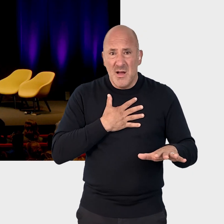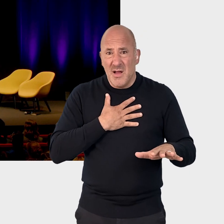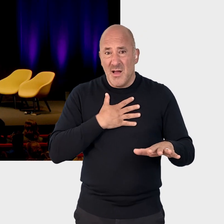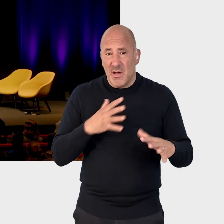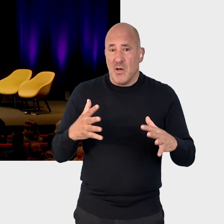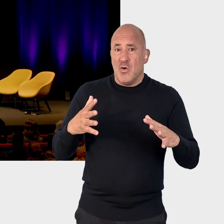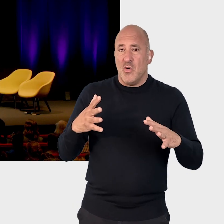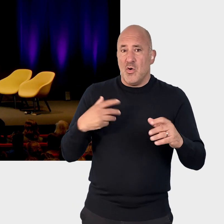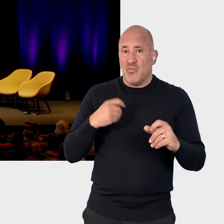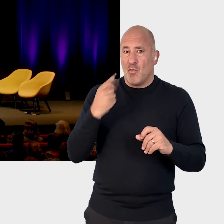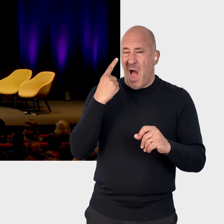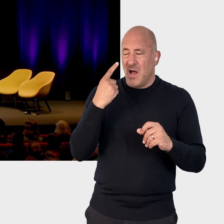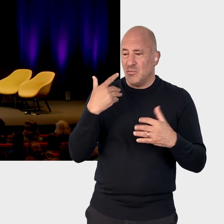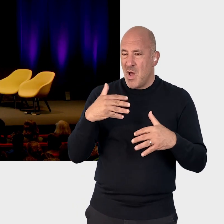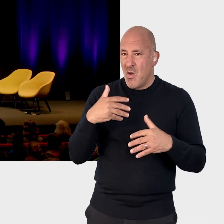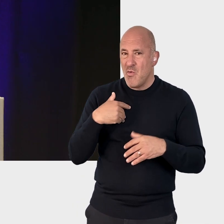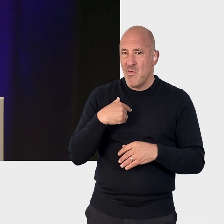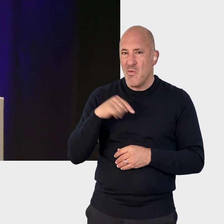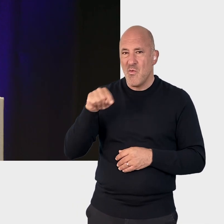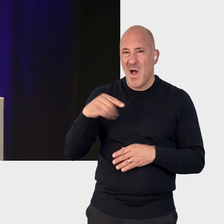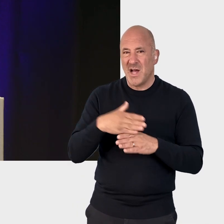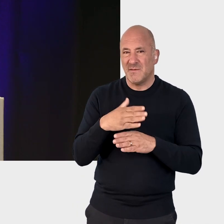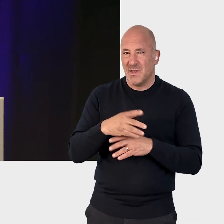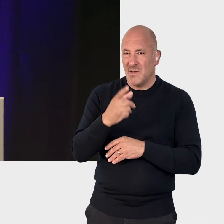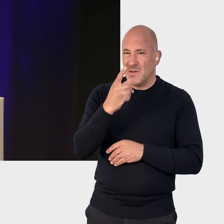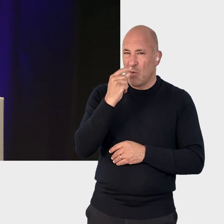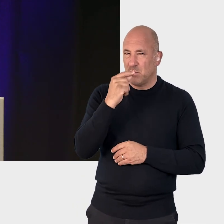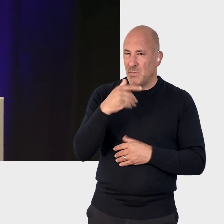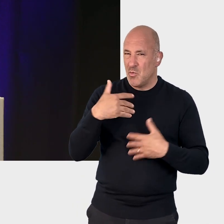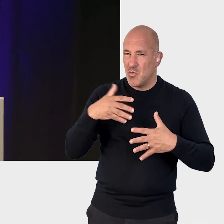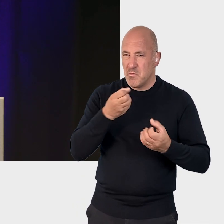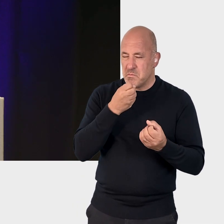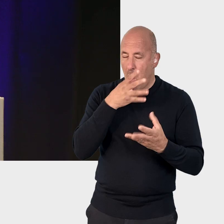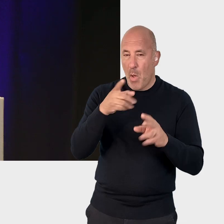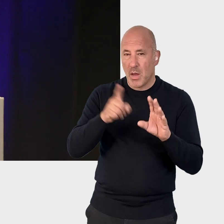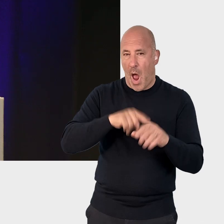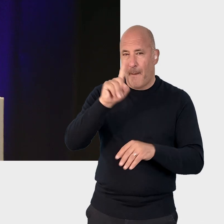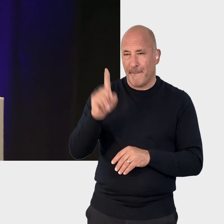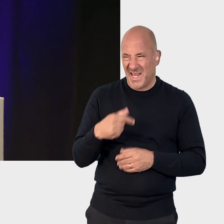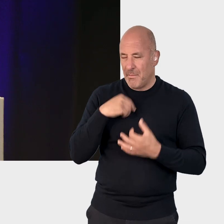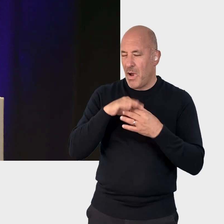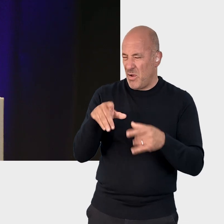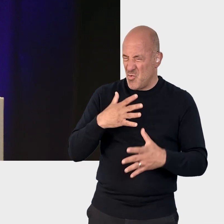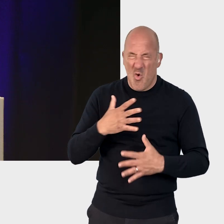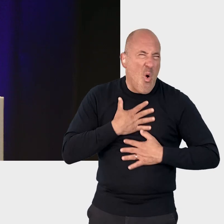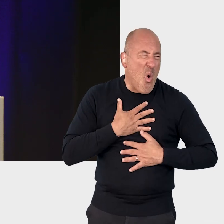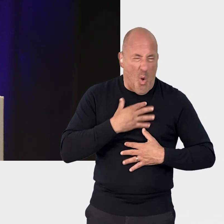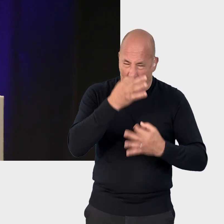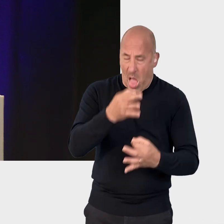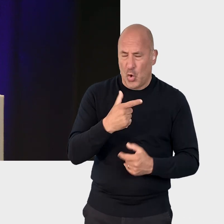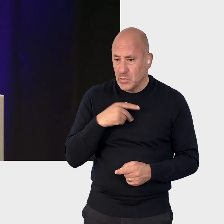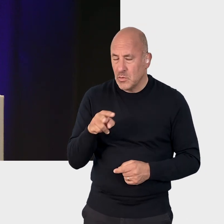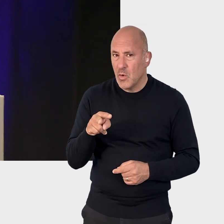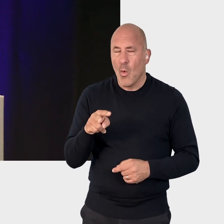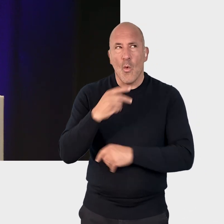and public audiences who experienced this work, and we realised that this activity was possibly going to have the most vibrant and